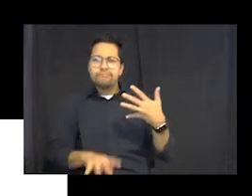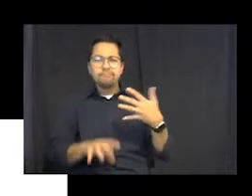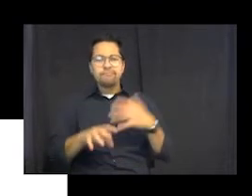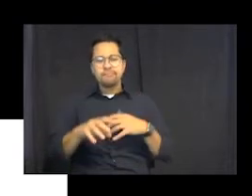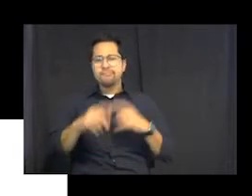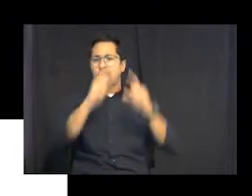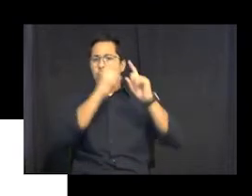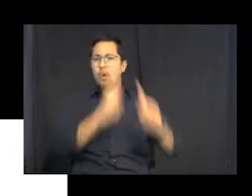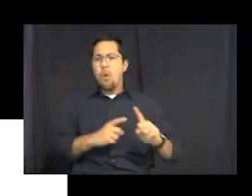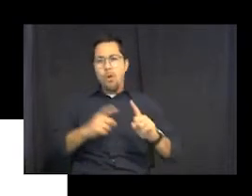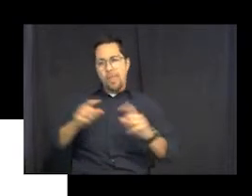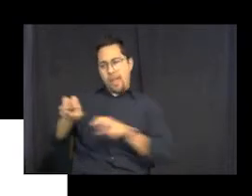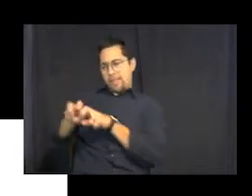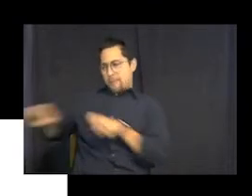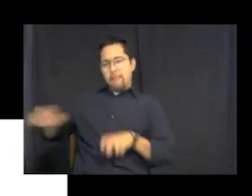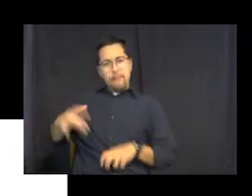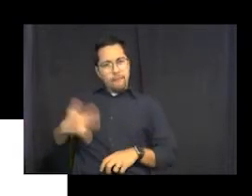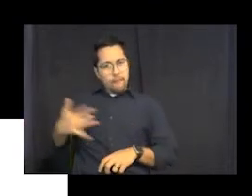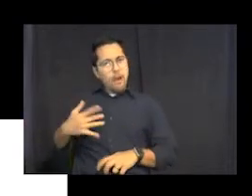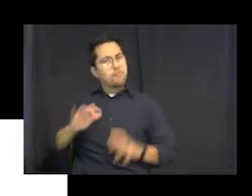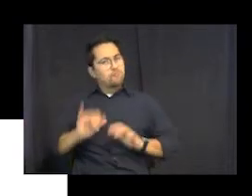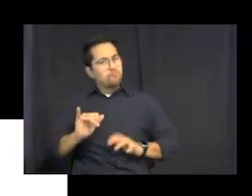was important that everybody needs to